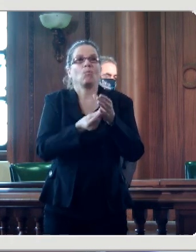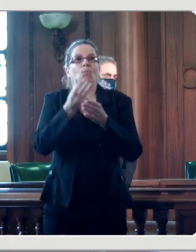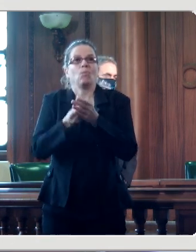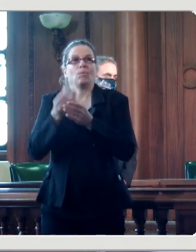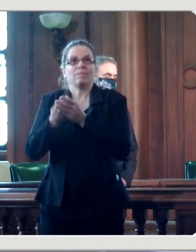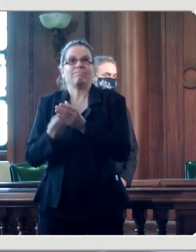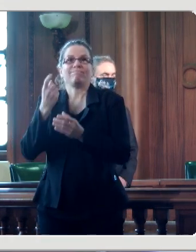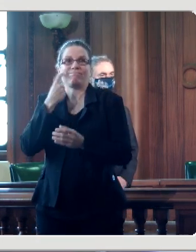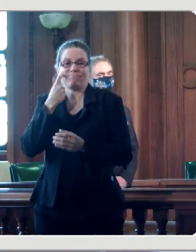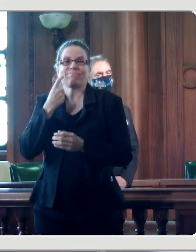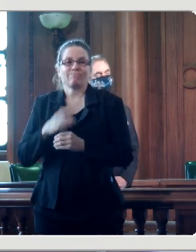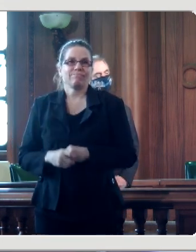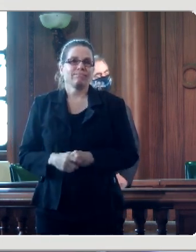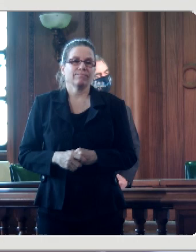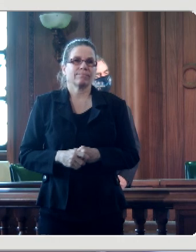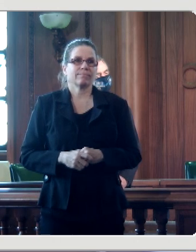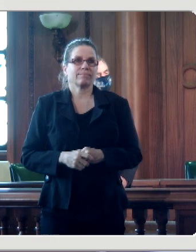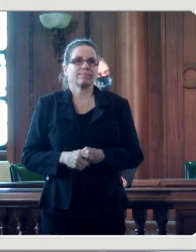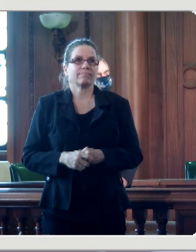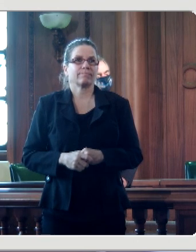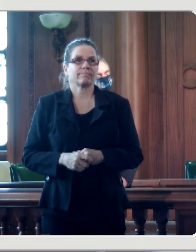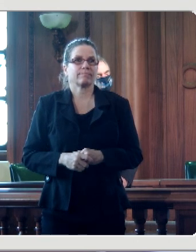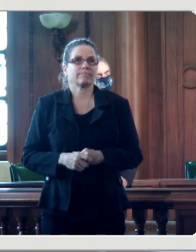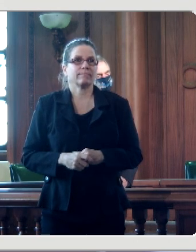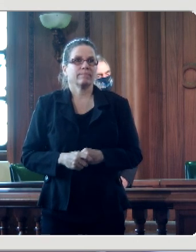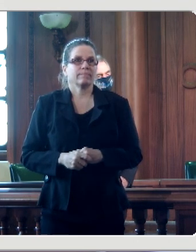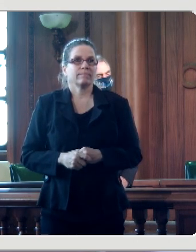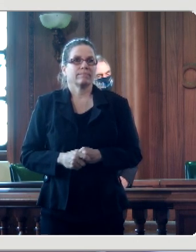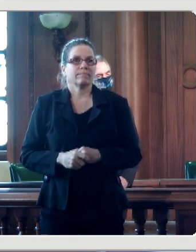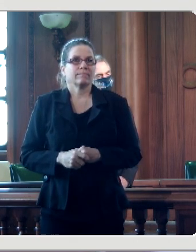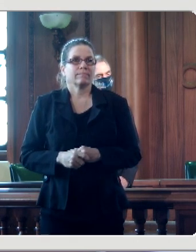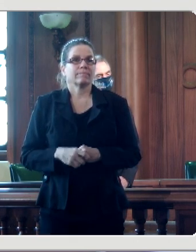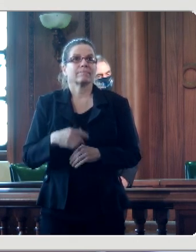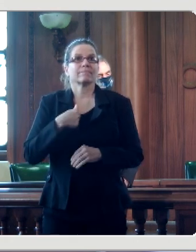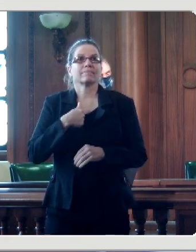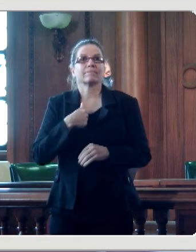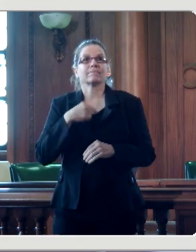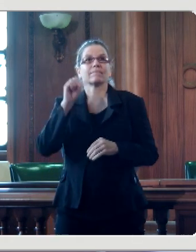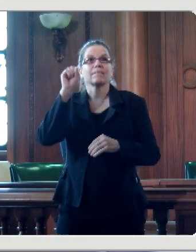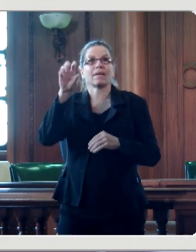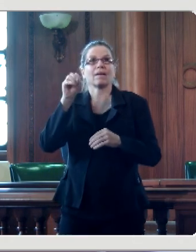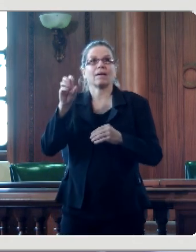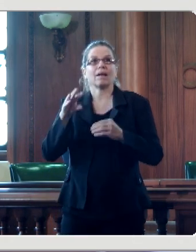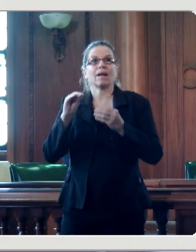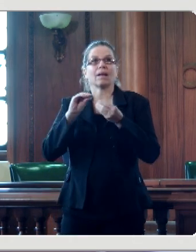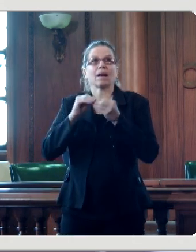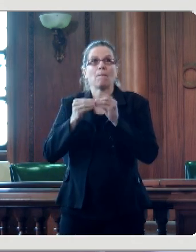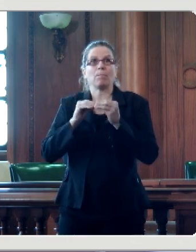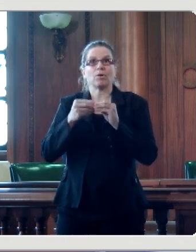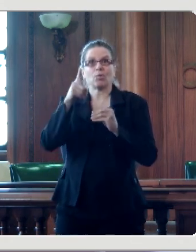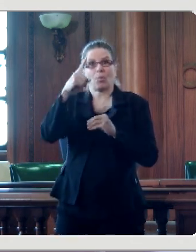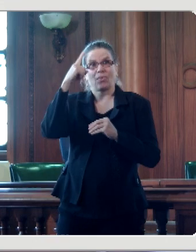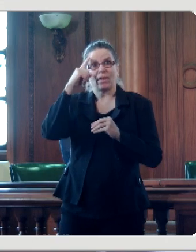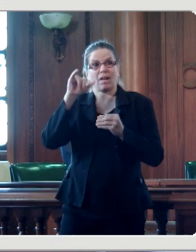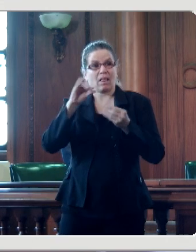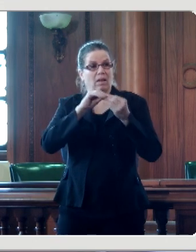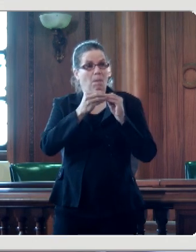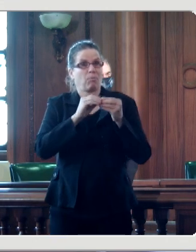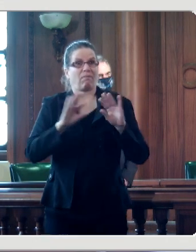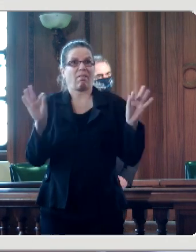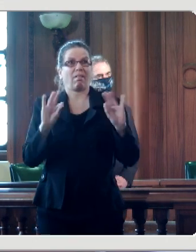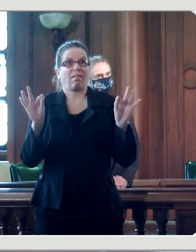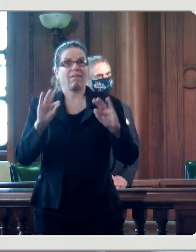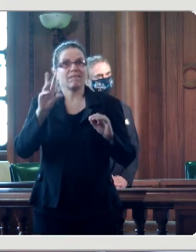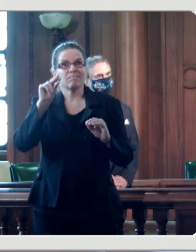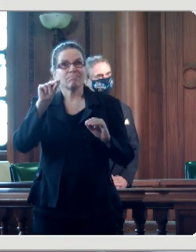remind ourselves that these are not just numbers. We get so used to hearing the numbers that often we